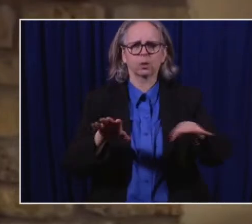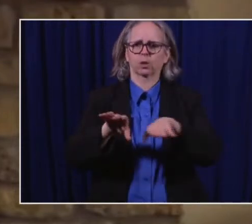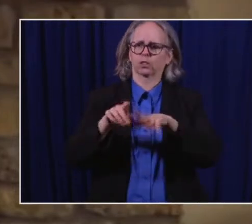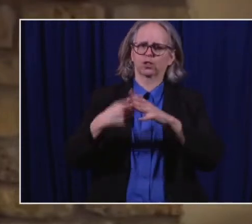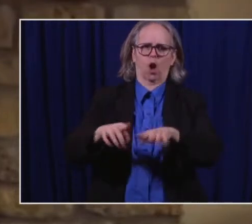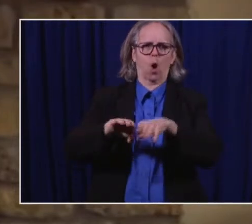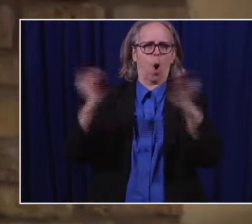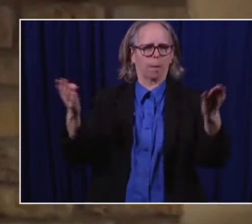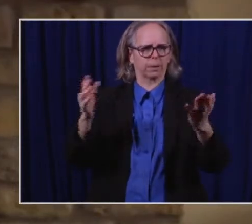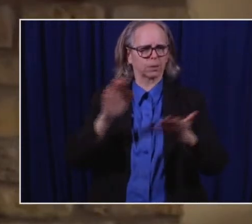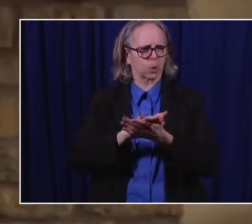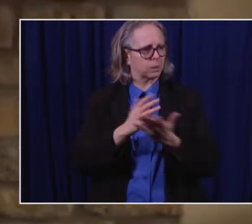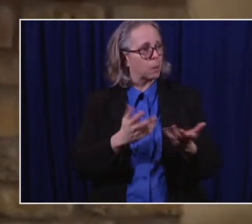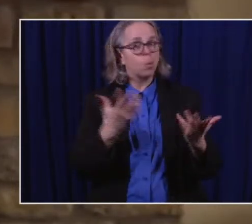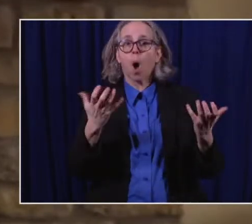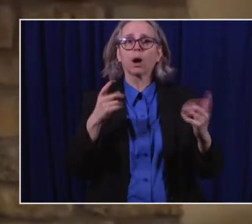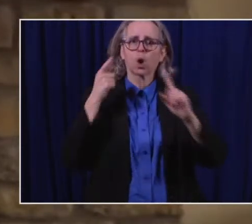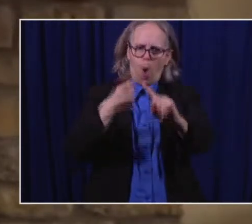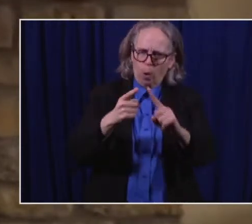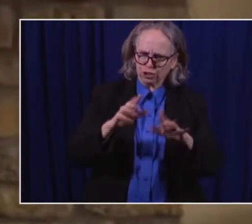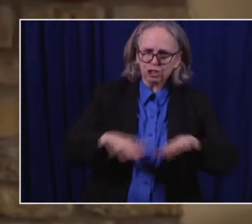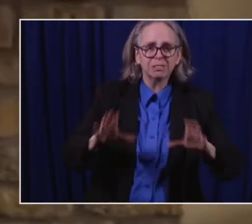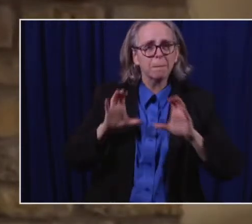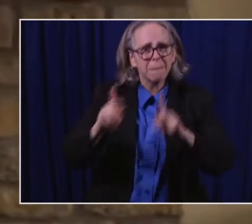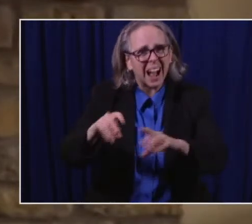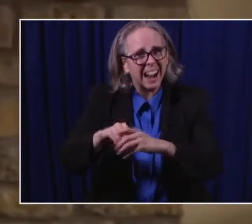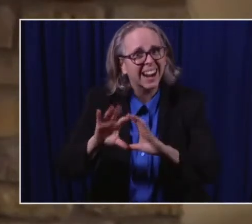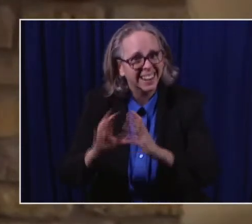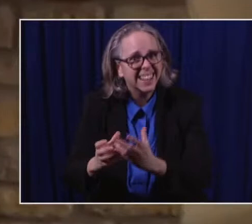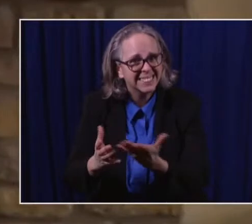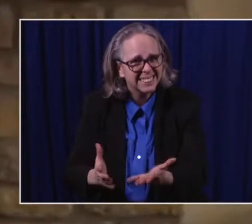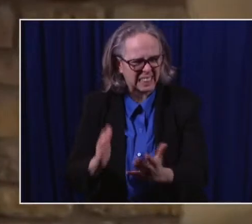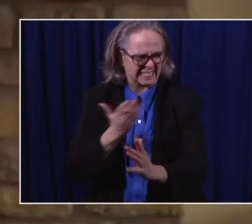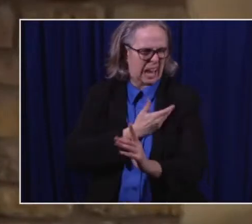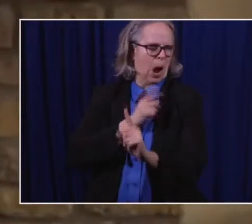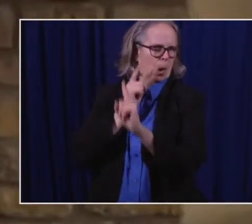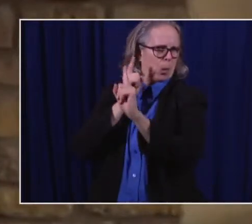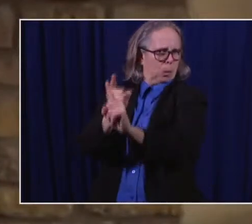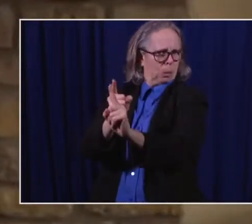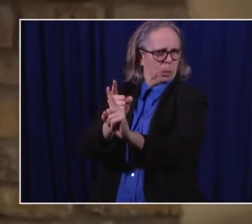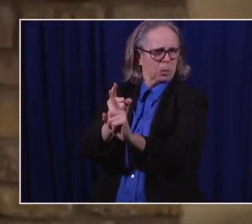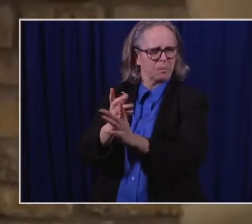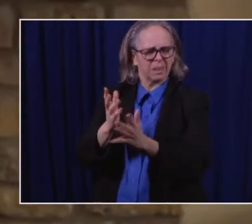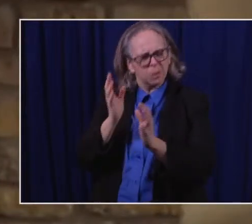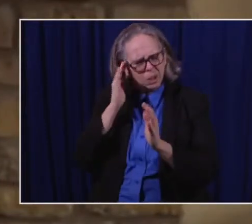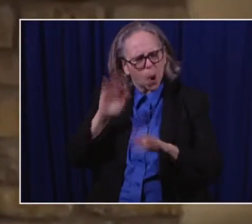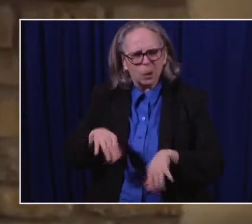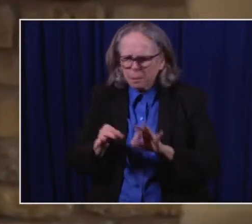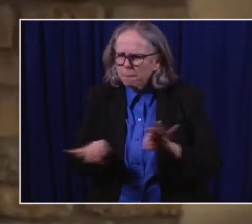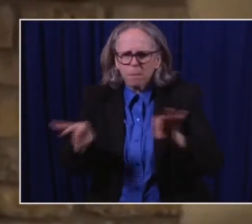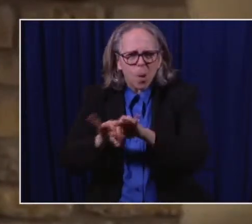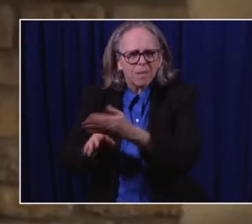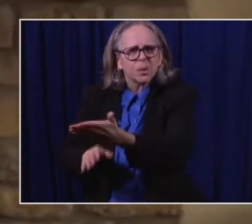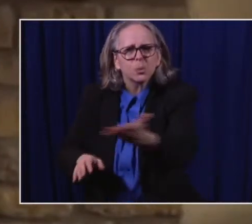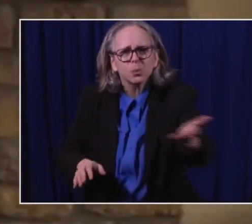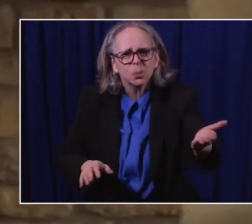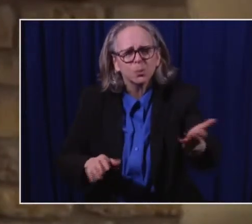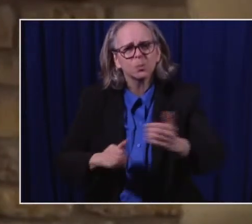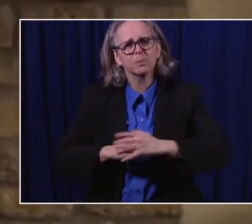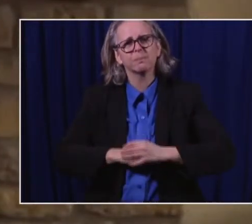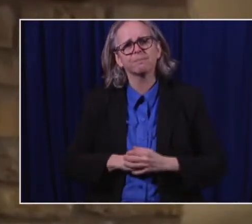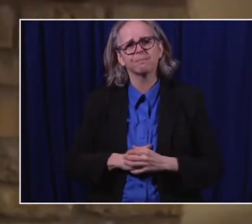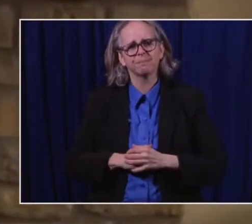we have talked about and how very, very important this is. So the school personnel are